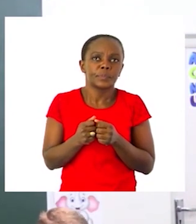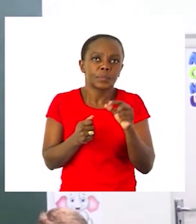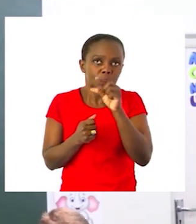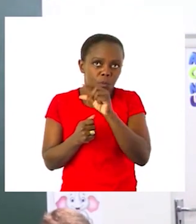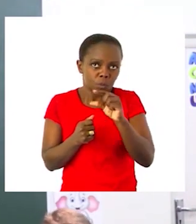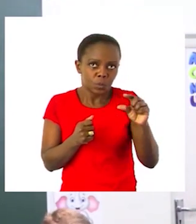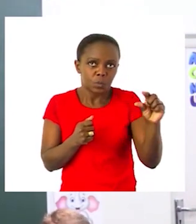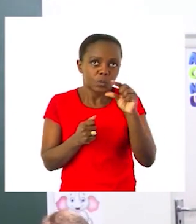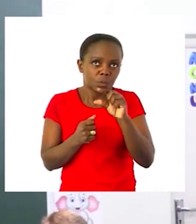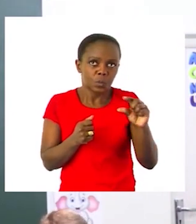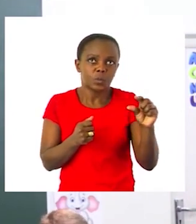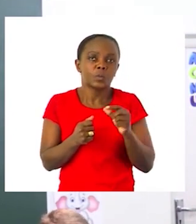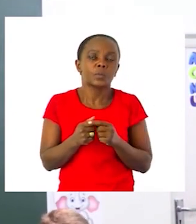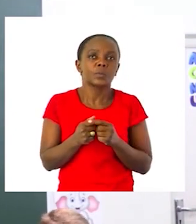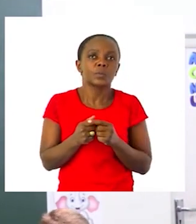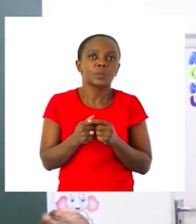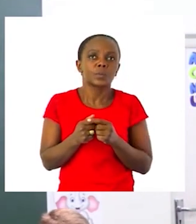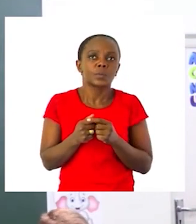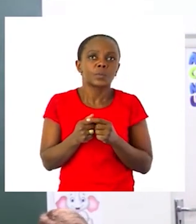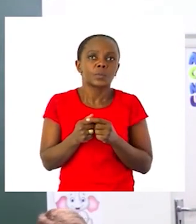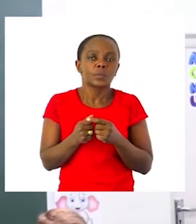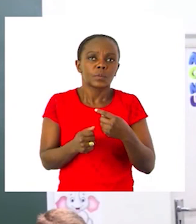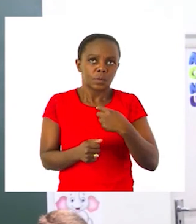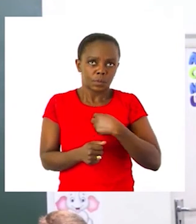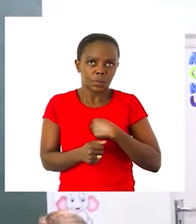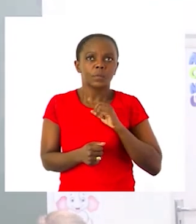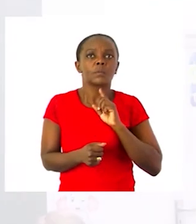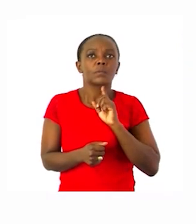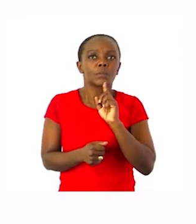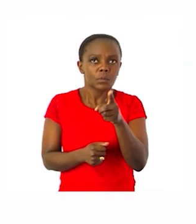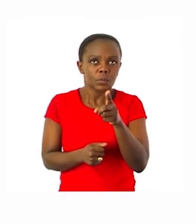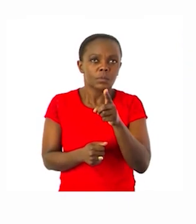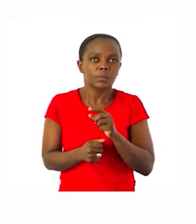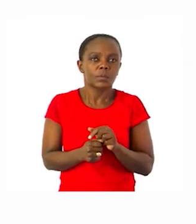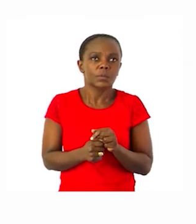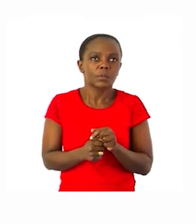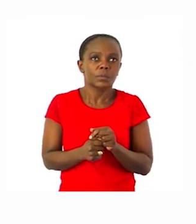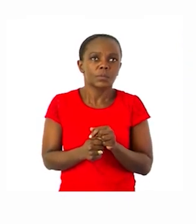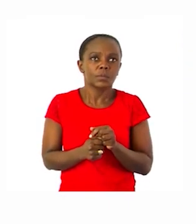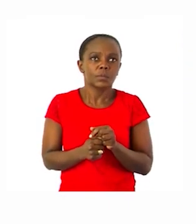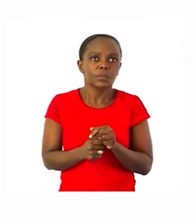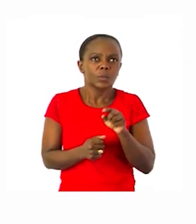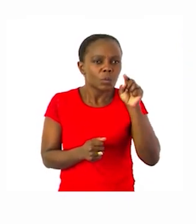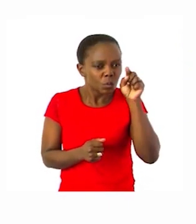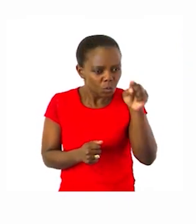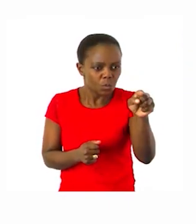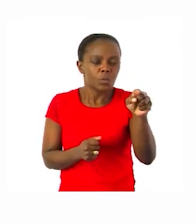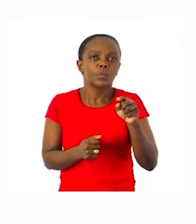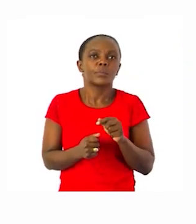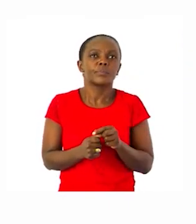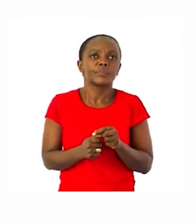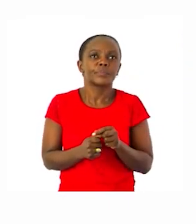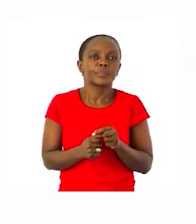written there. I am telling. It is a short sentence. We end it with a full